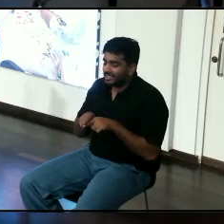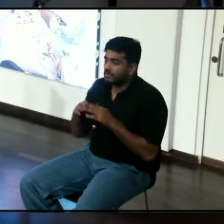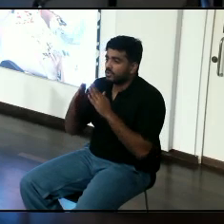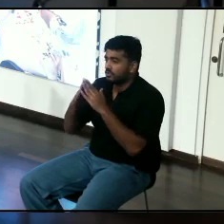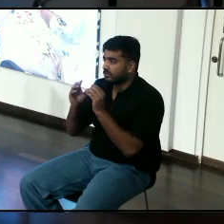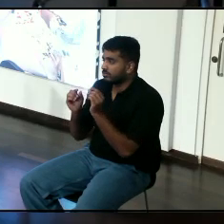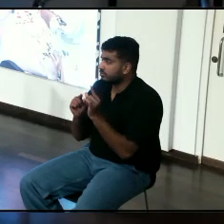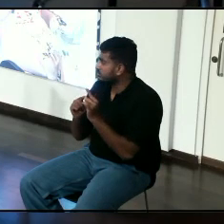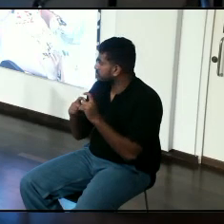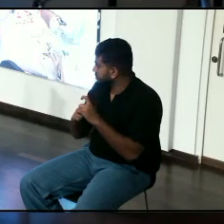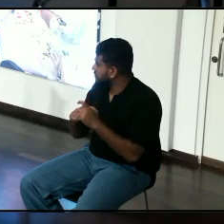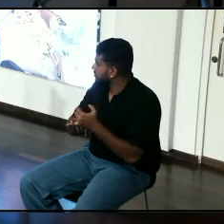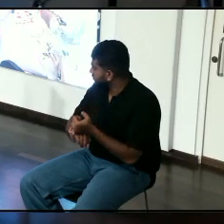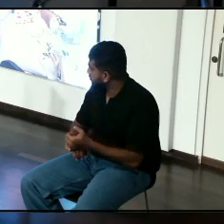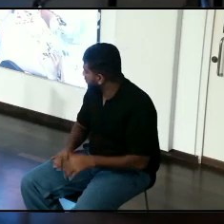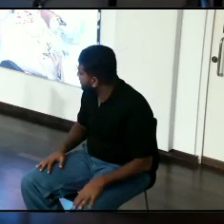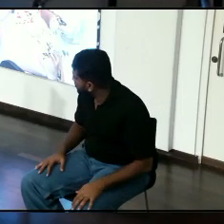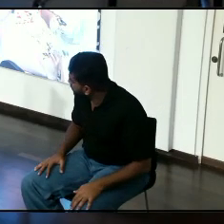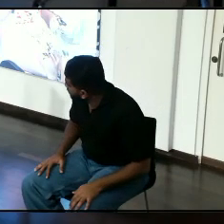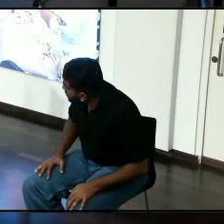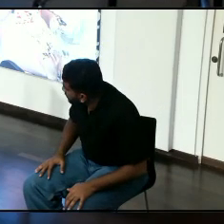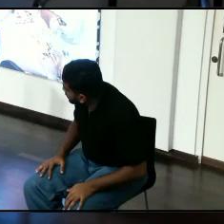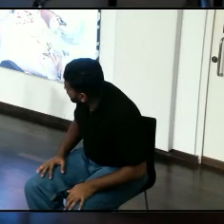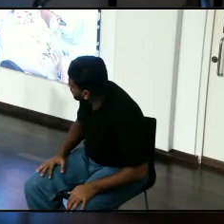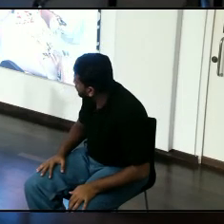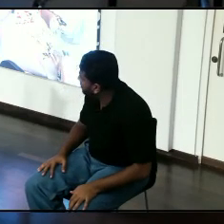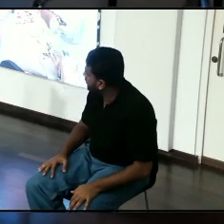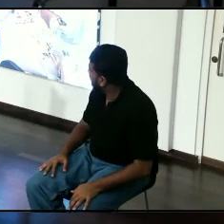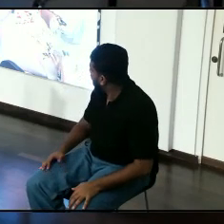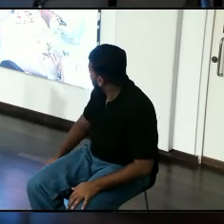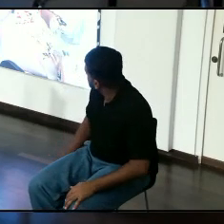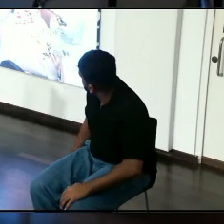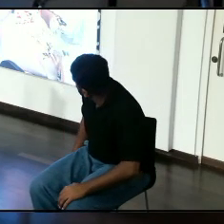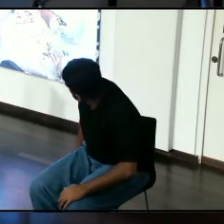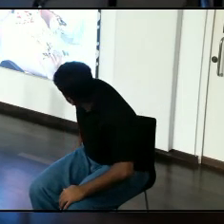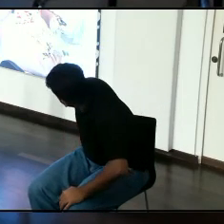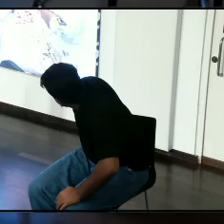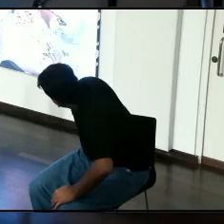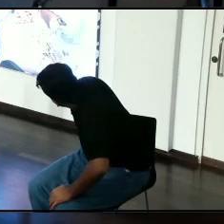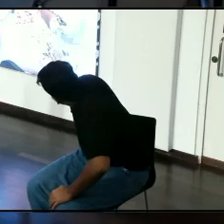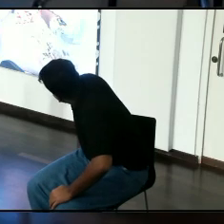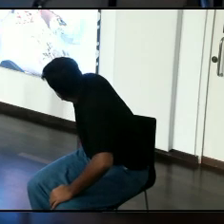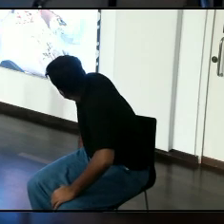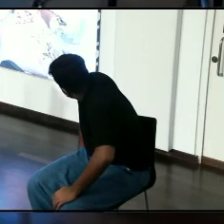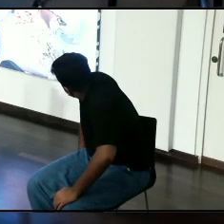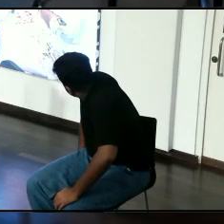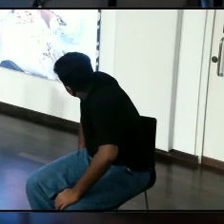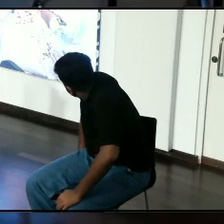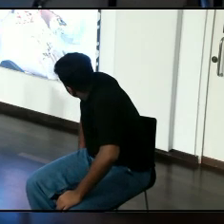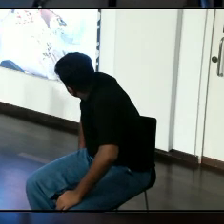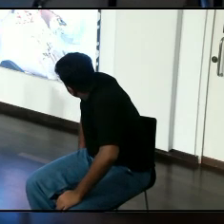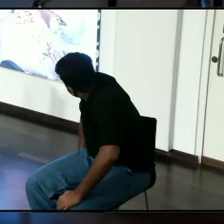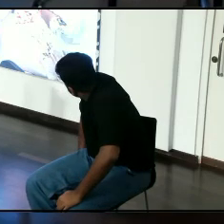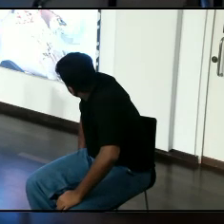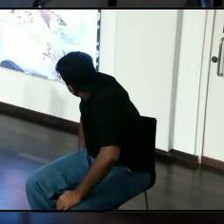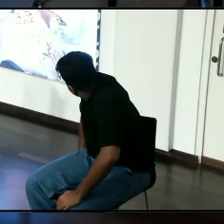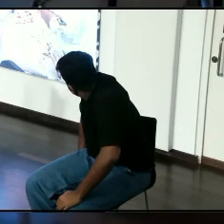And can you tell us about the many-layered cover image and its significance to the book, The Memory Keepers?